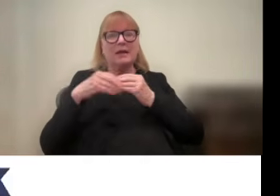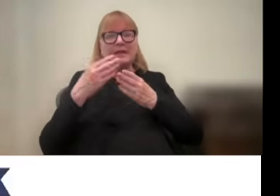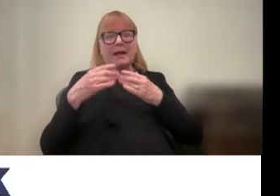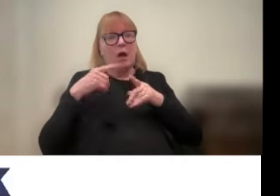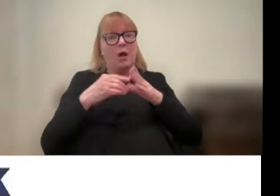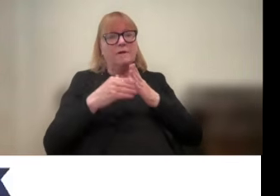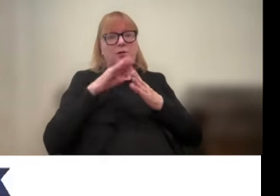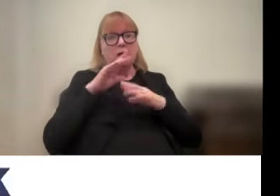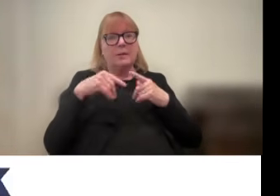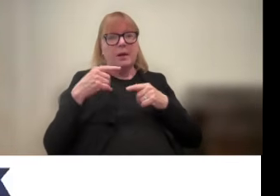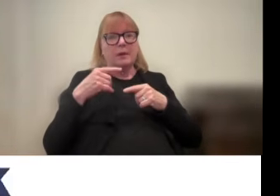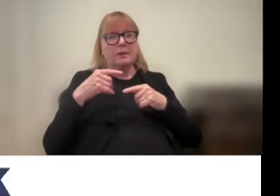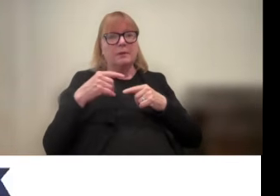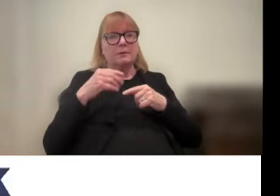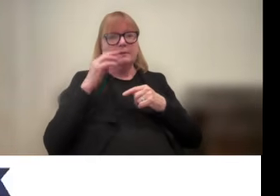often talk about